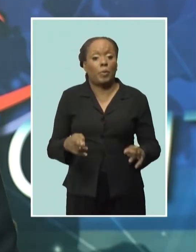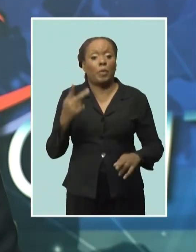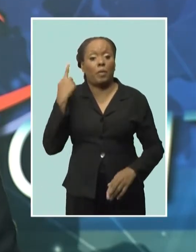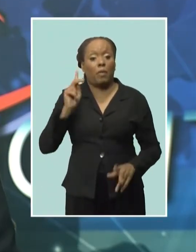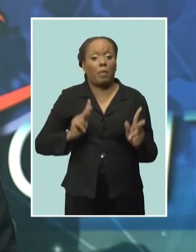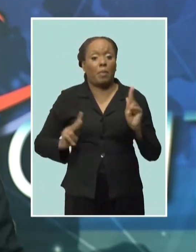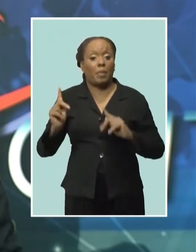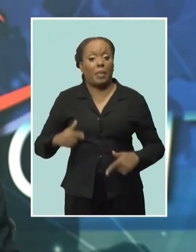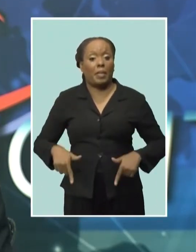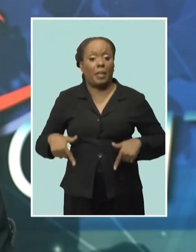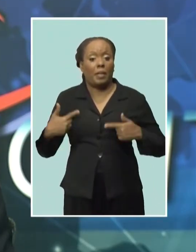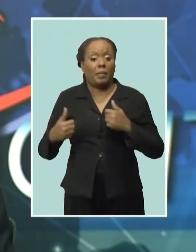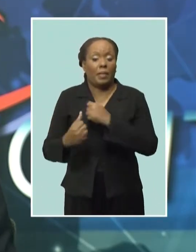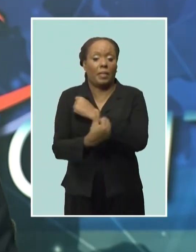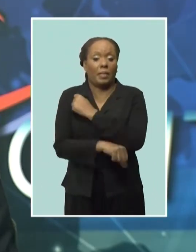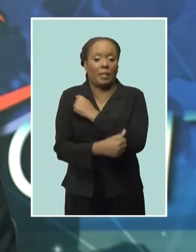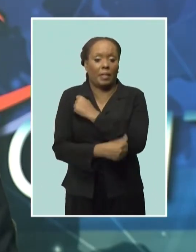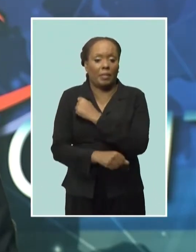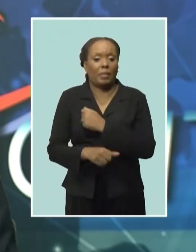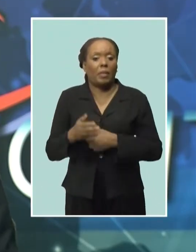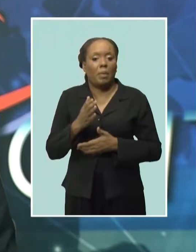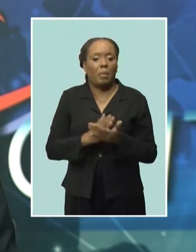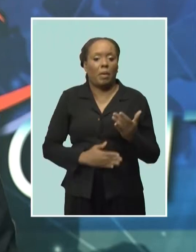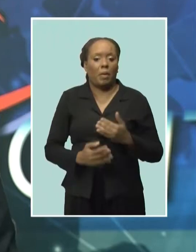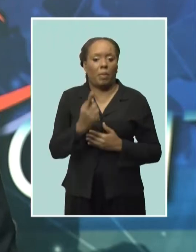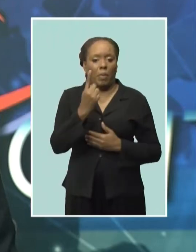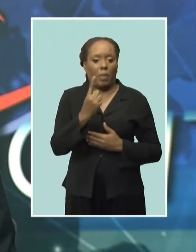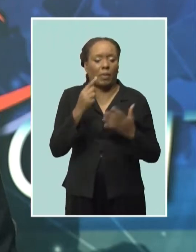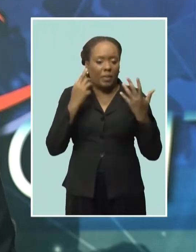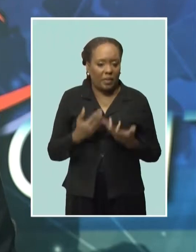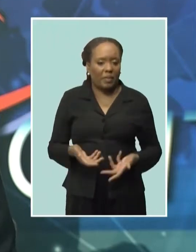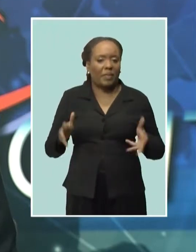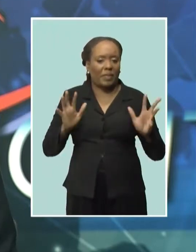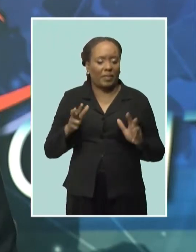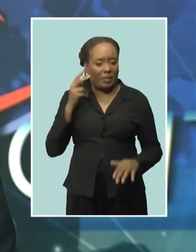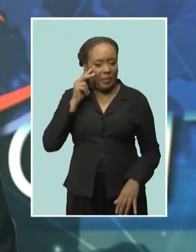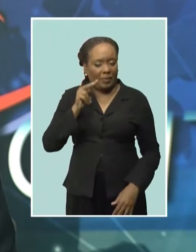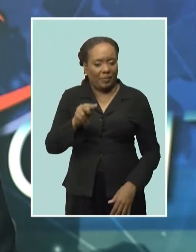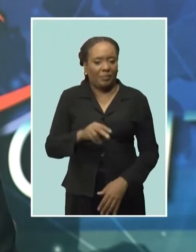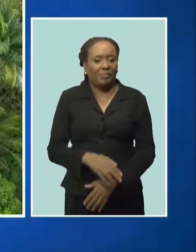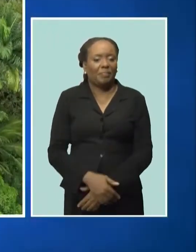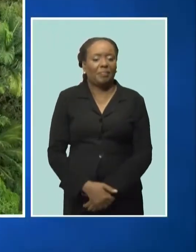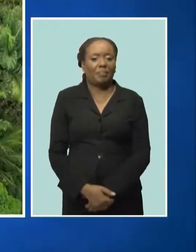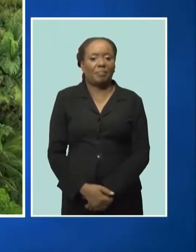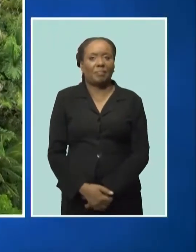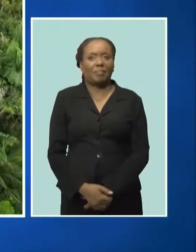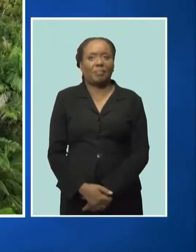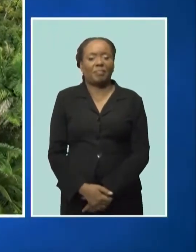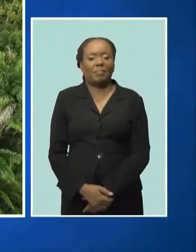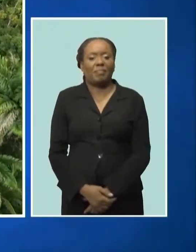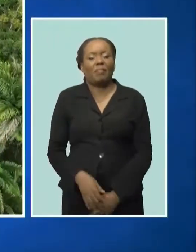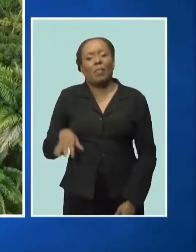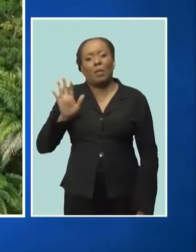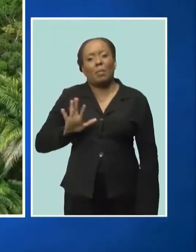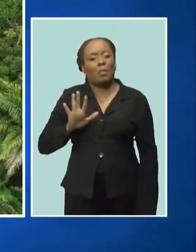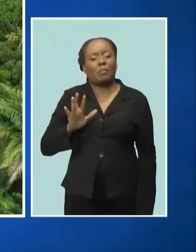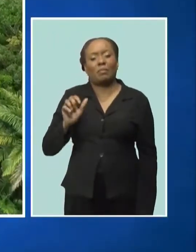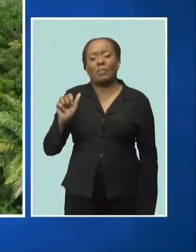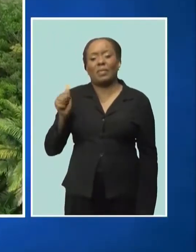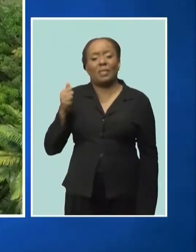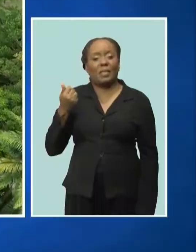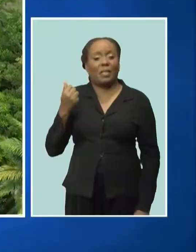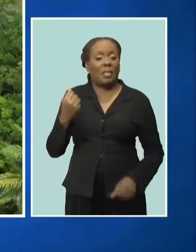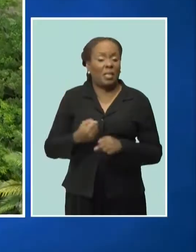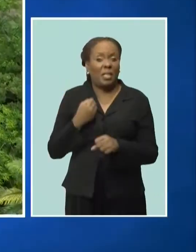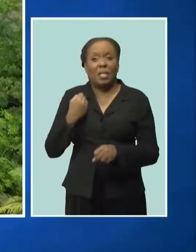1 of the White Hill project is completed. Crystal Hoyt has more. After almost a decade, a